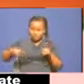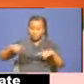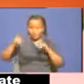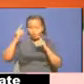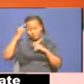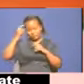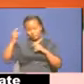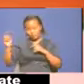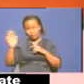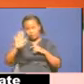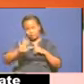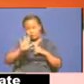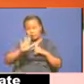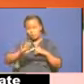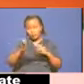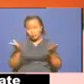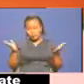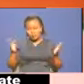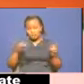Yes. Yes. And